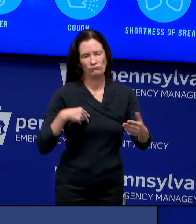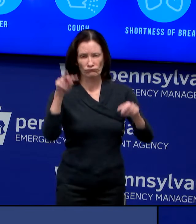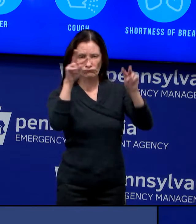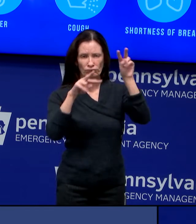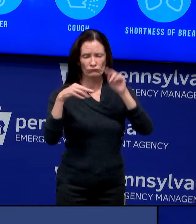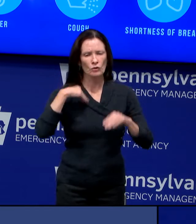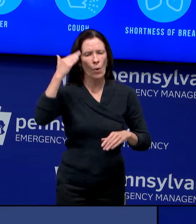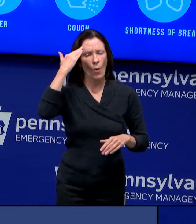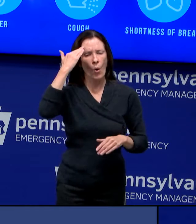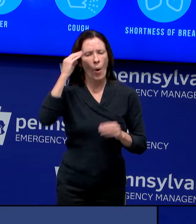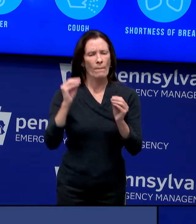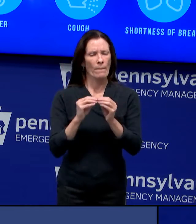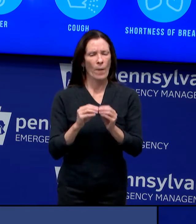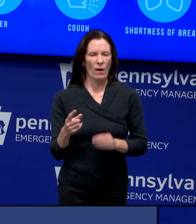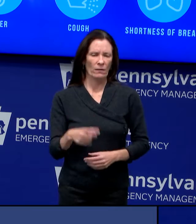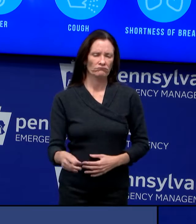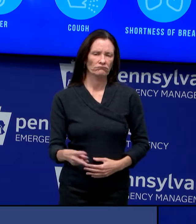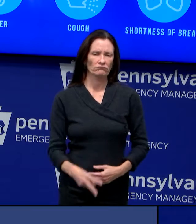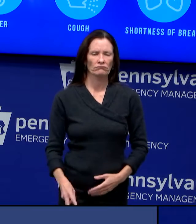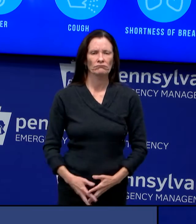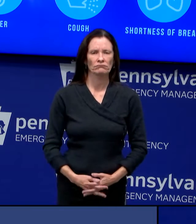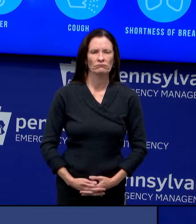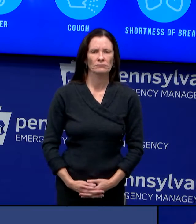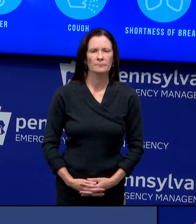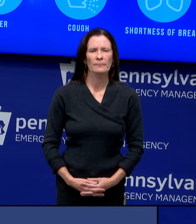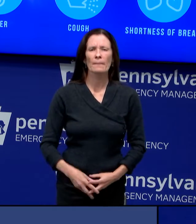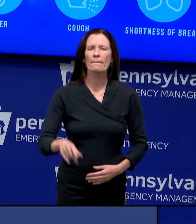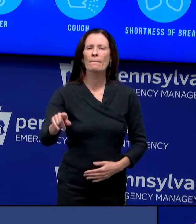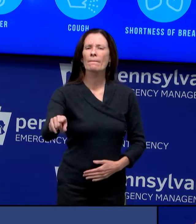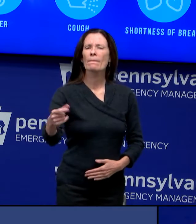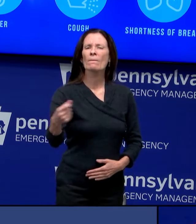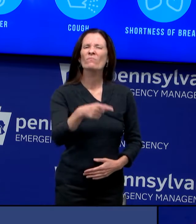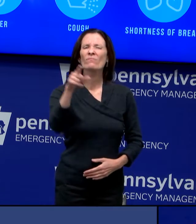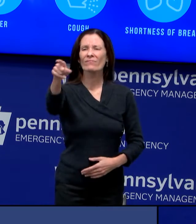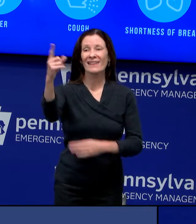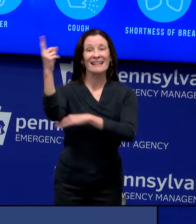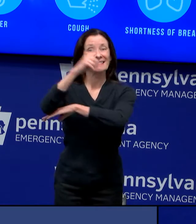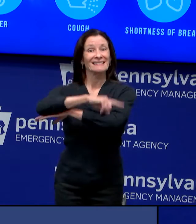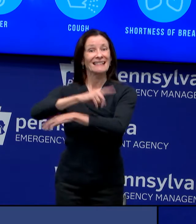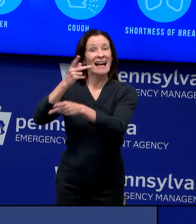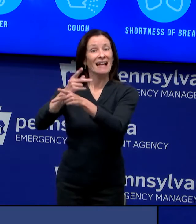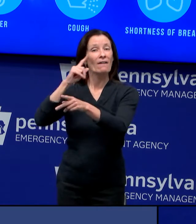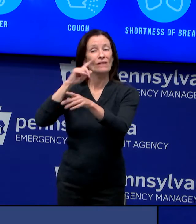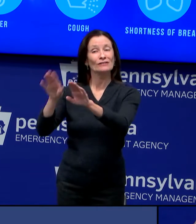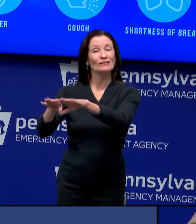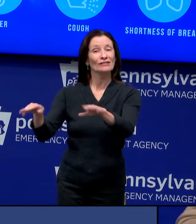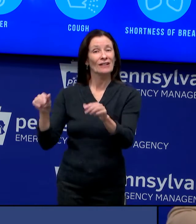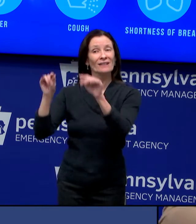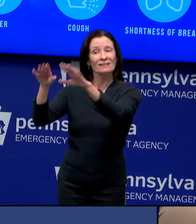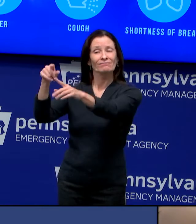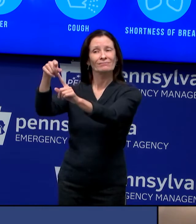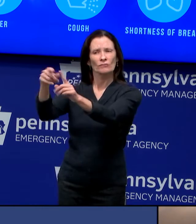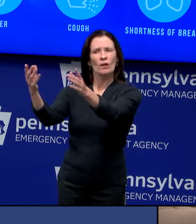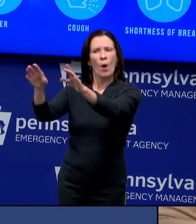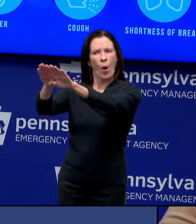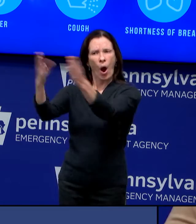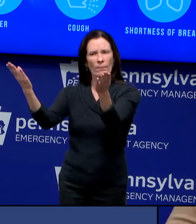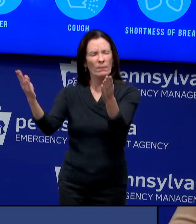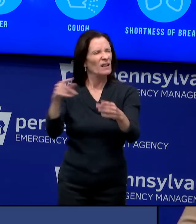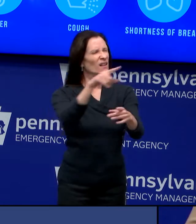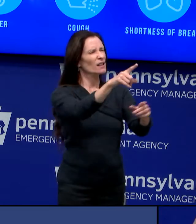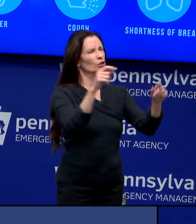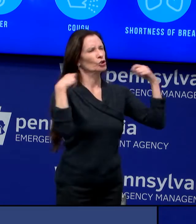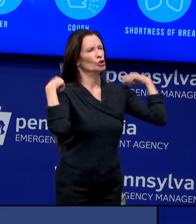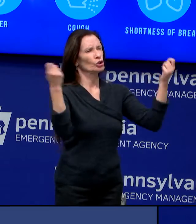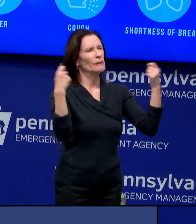centers open but not gyms or schools? Well, so if if people are going to go back to work